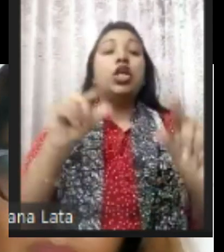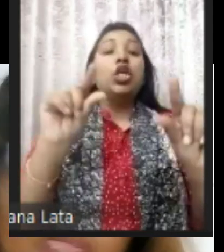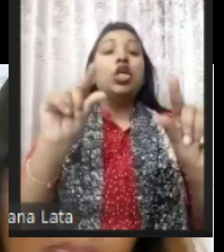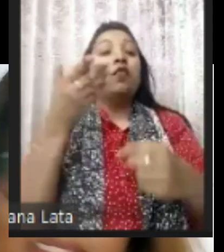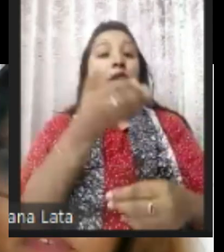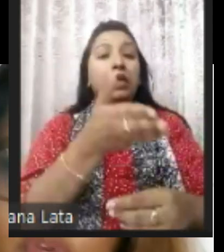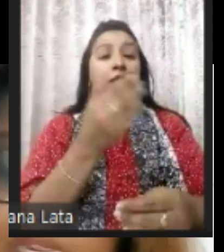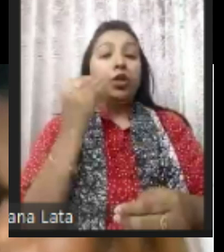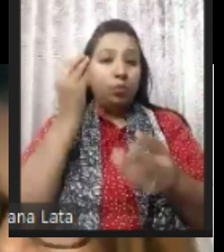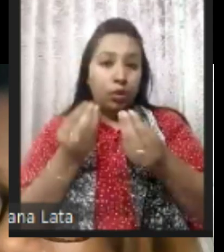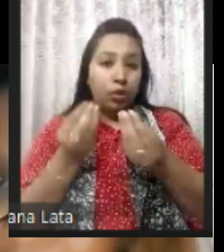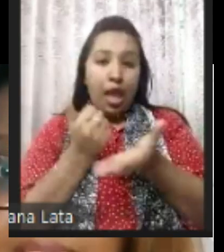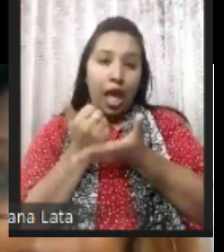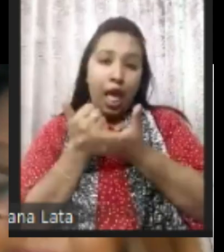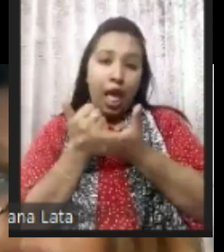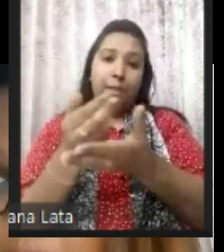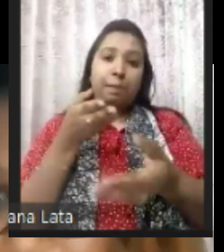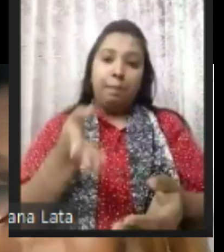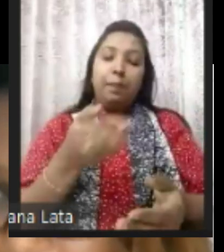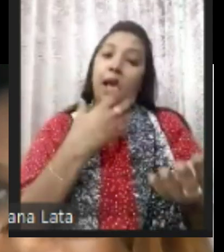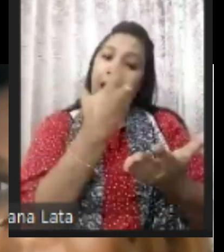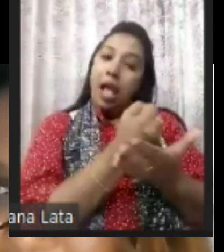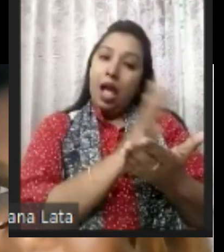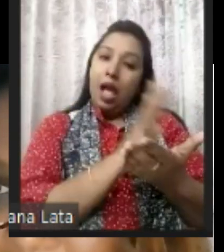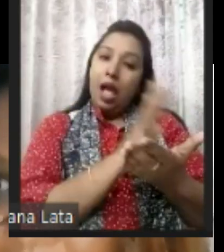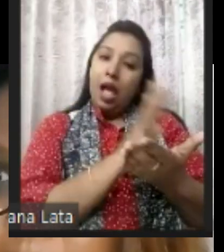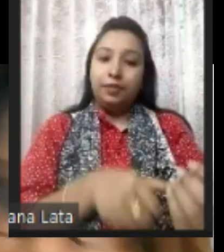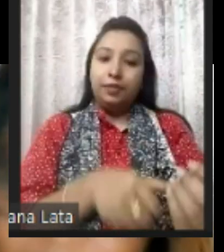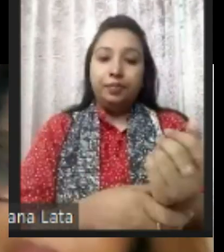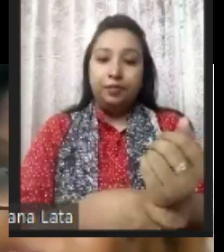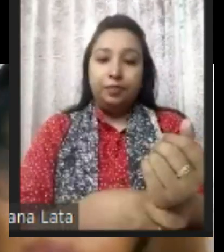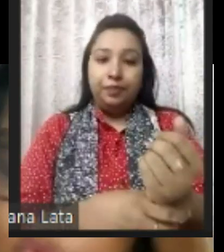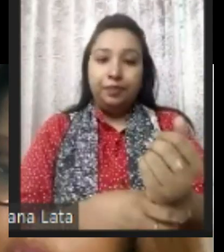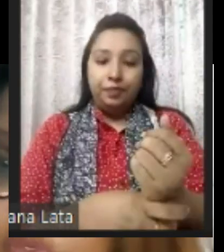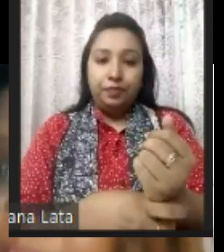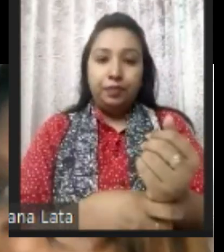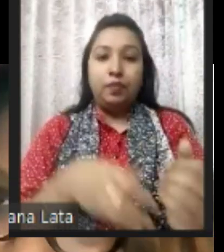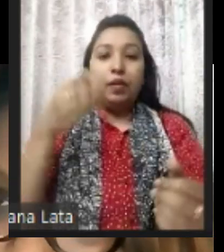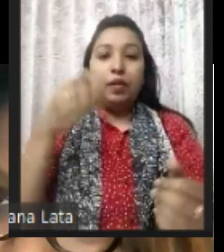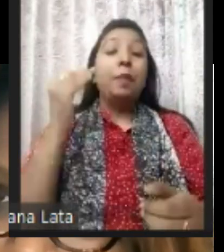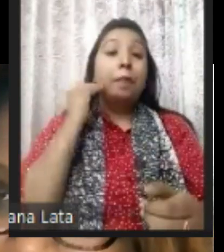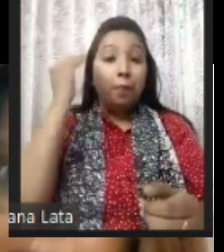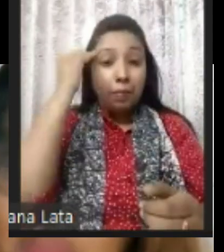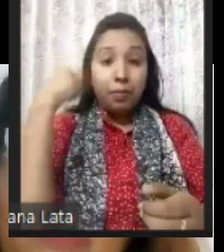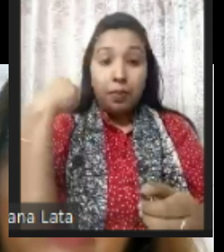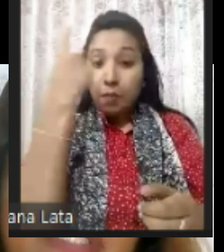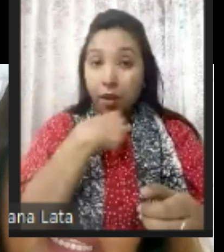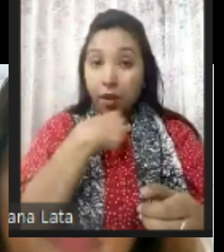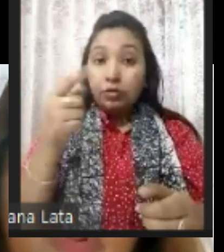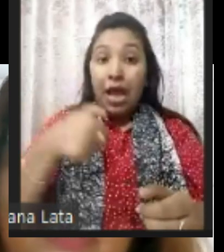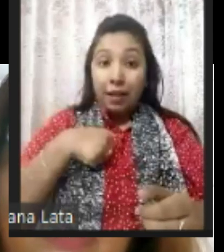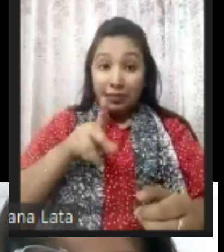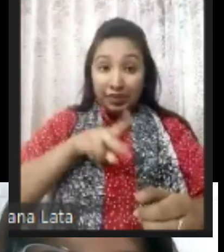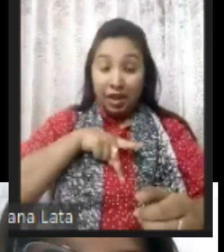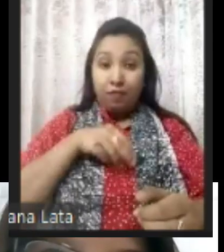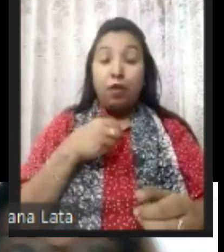off by asking for declaration, and this is where the biggest barrier is. Many people still do not want to declare disability. Many people still do